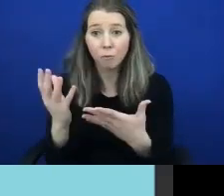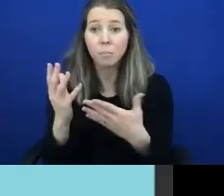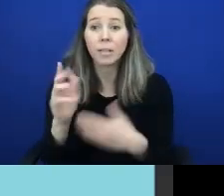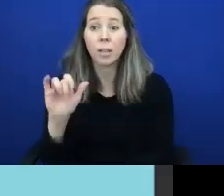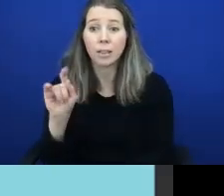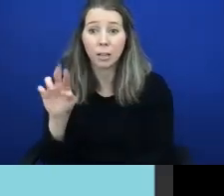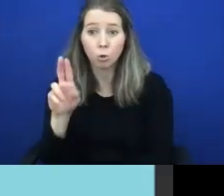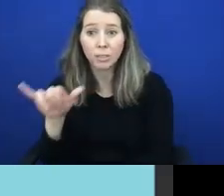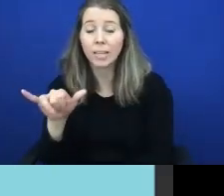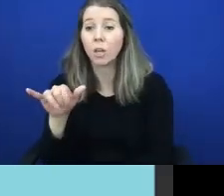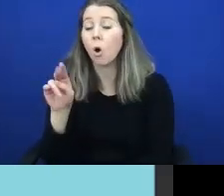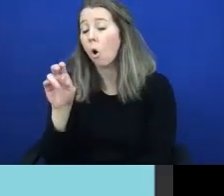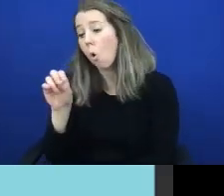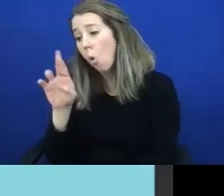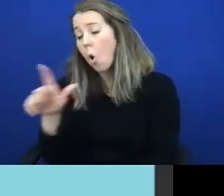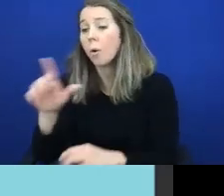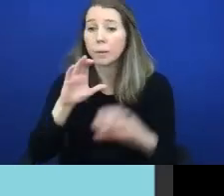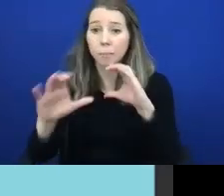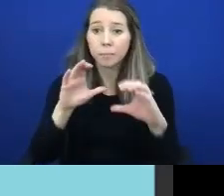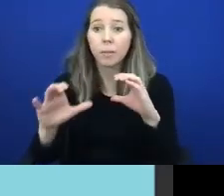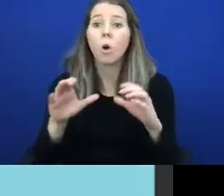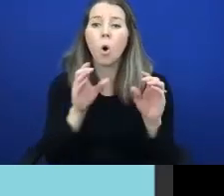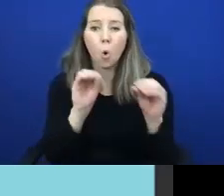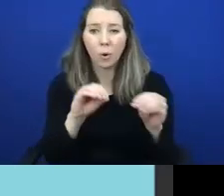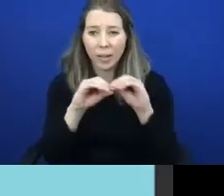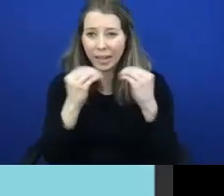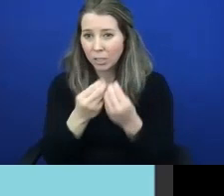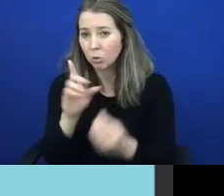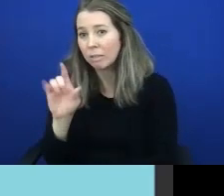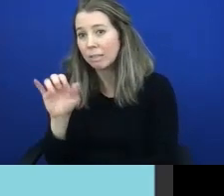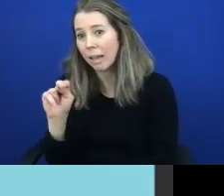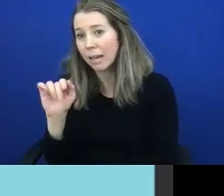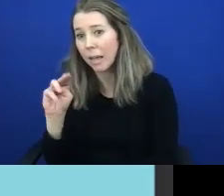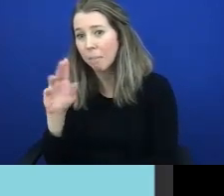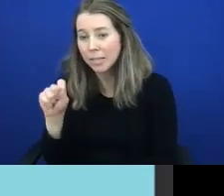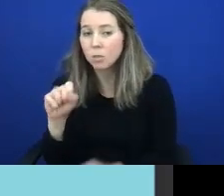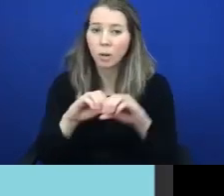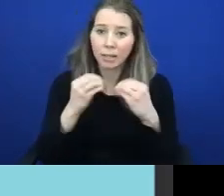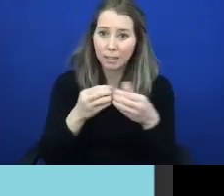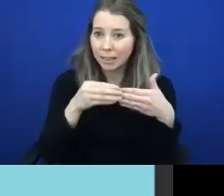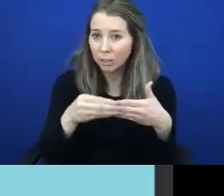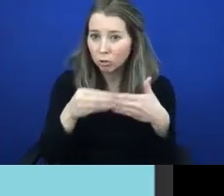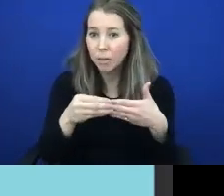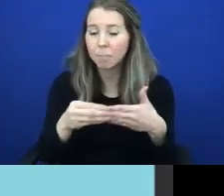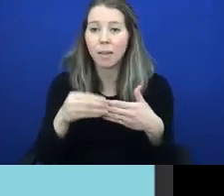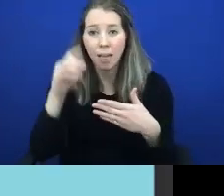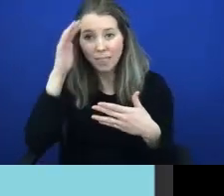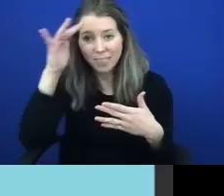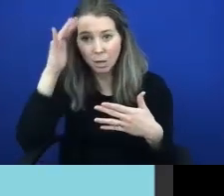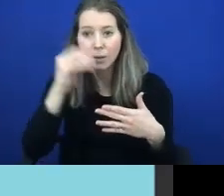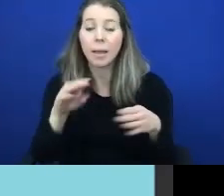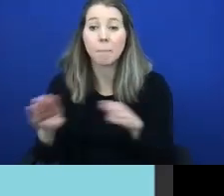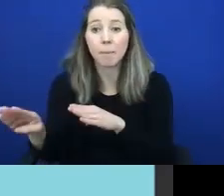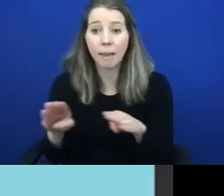oral communications, organizational dynamics, organizational leadership theory and behavior. And